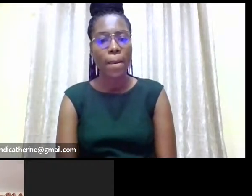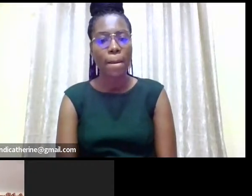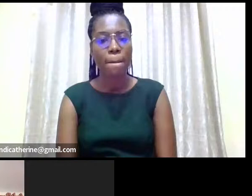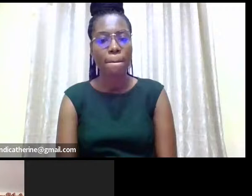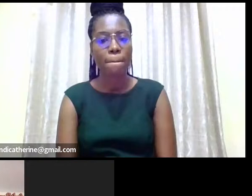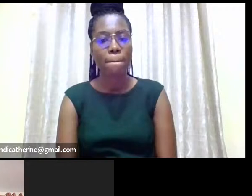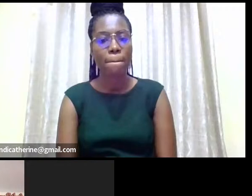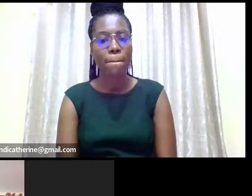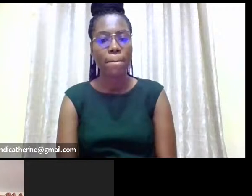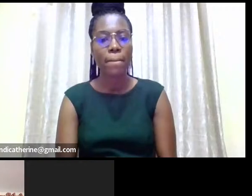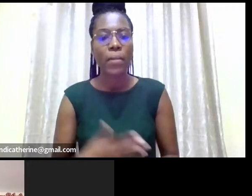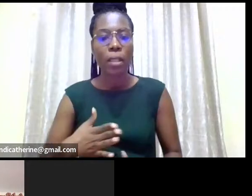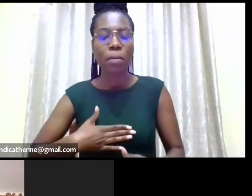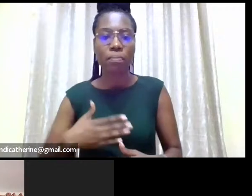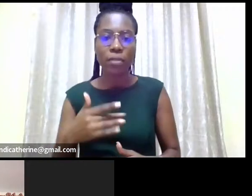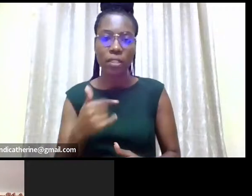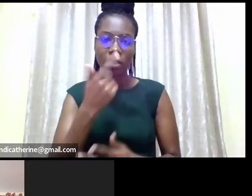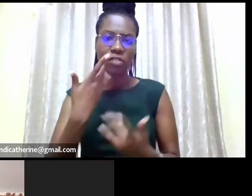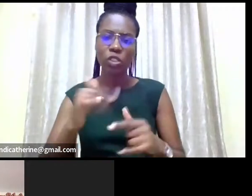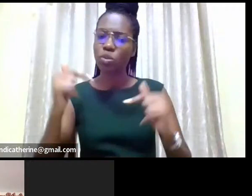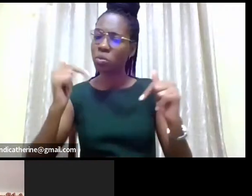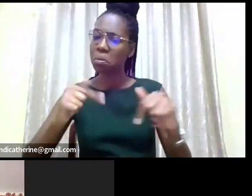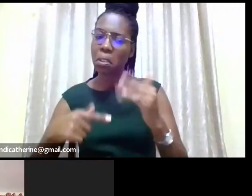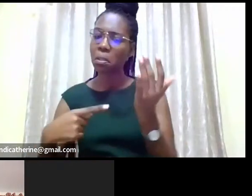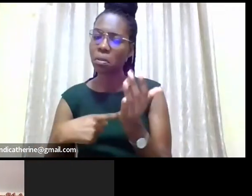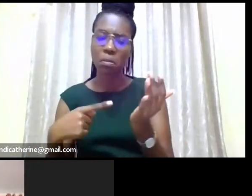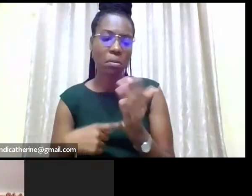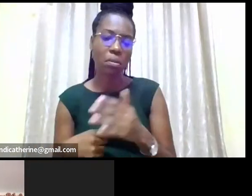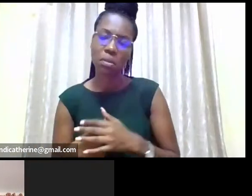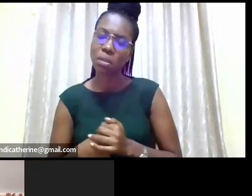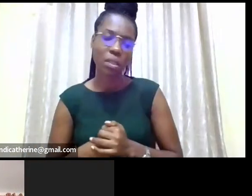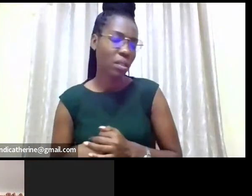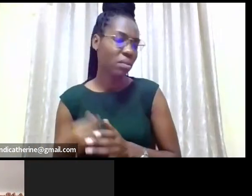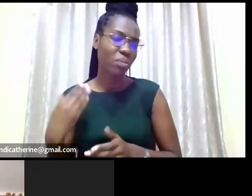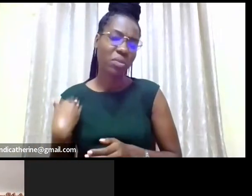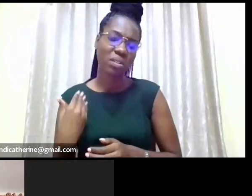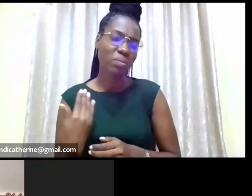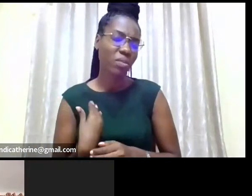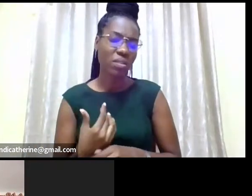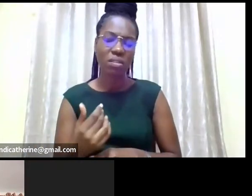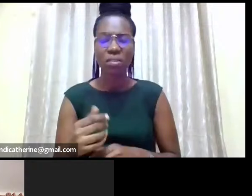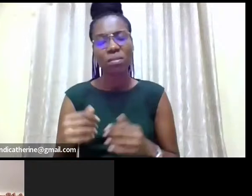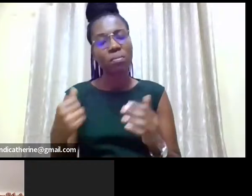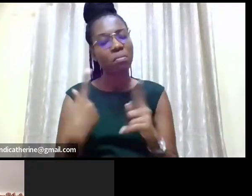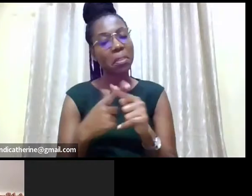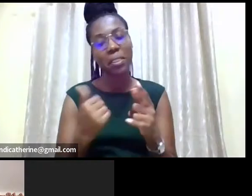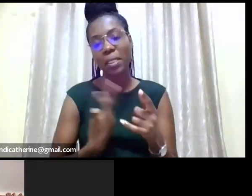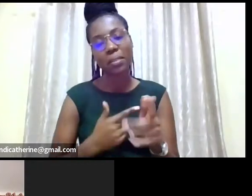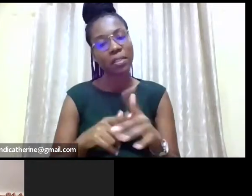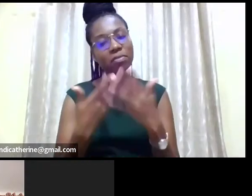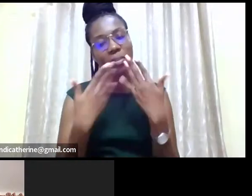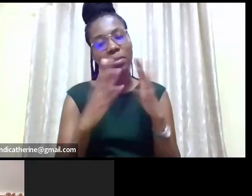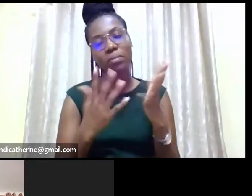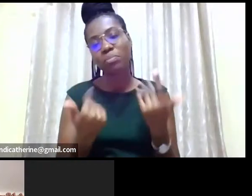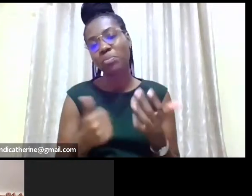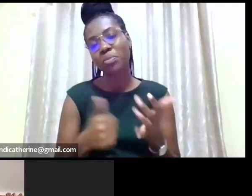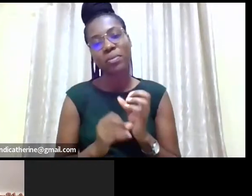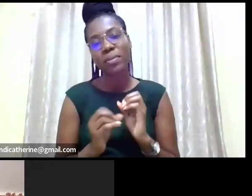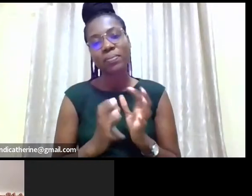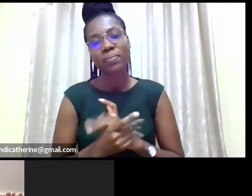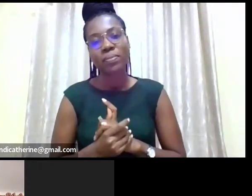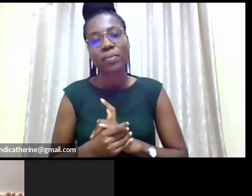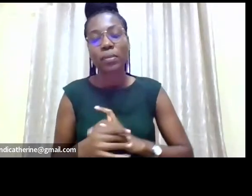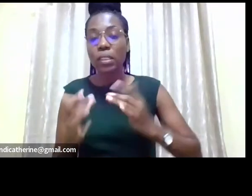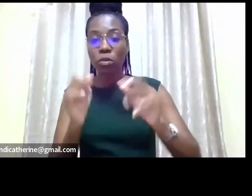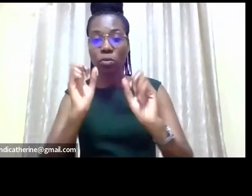I'm telling you, today technology did me a number, but we are here. Okay, now you're able to share your